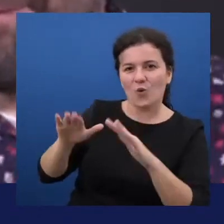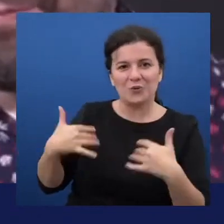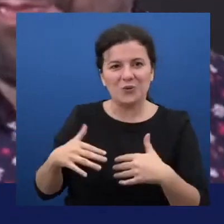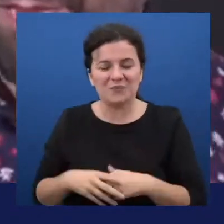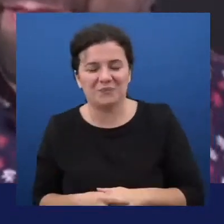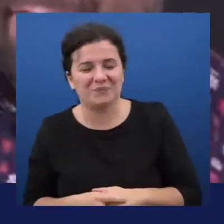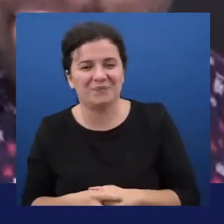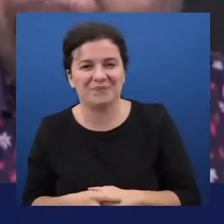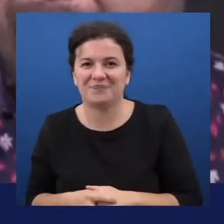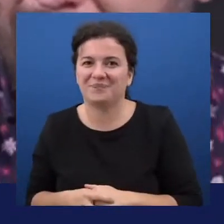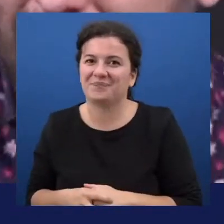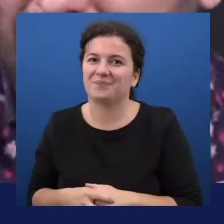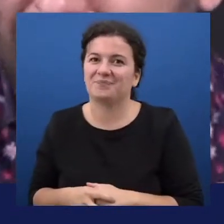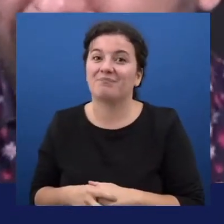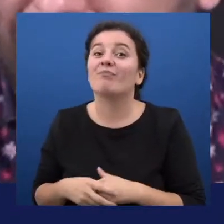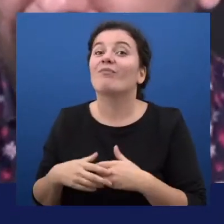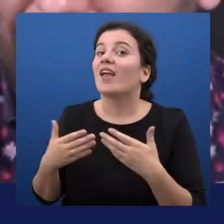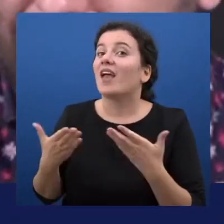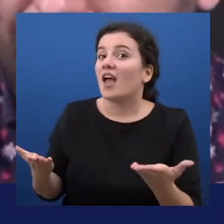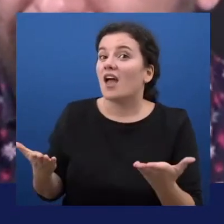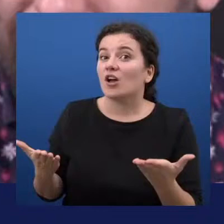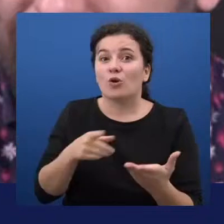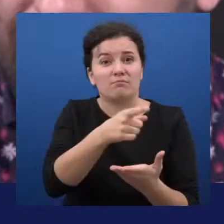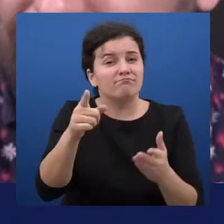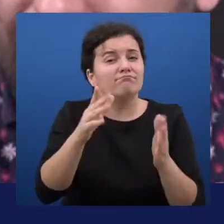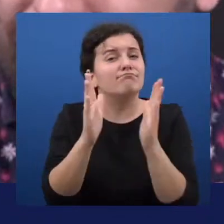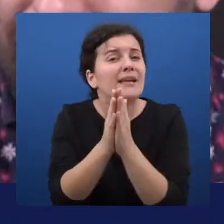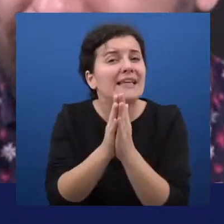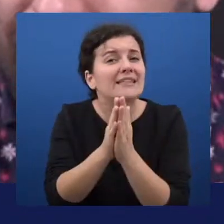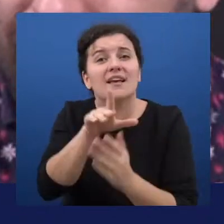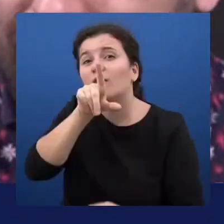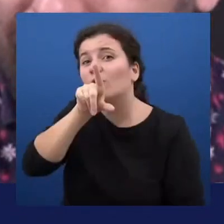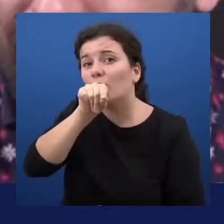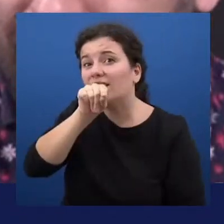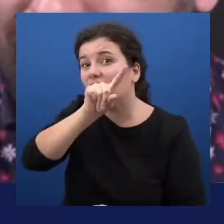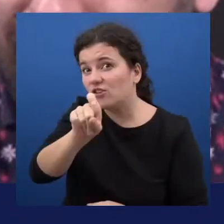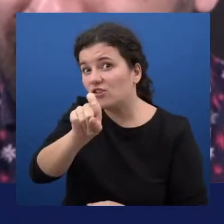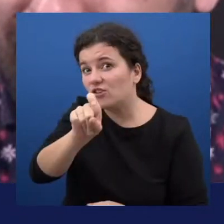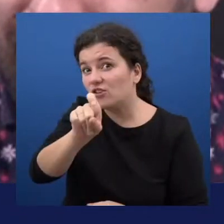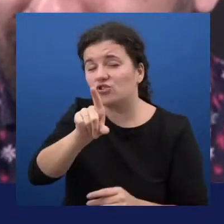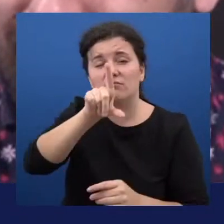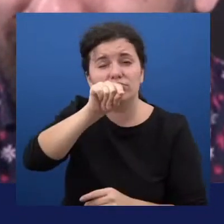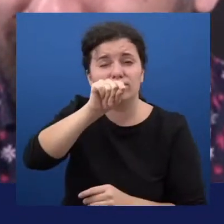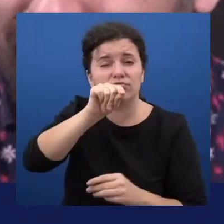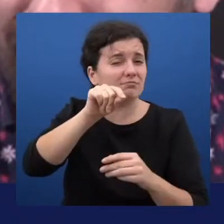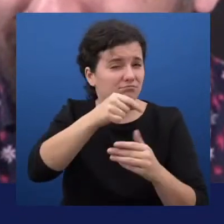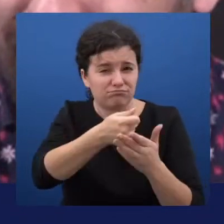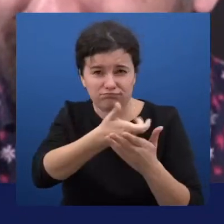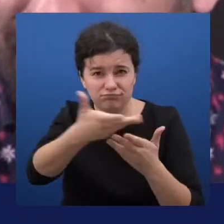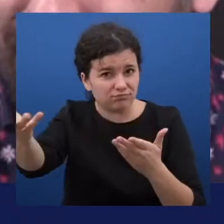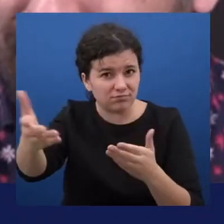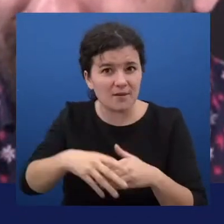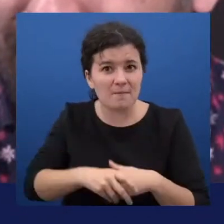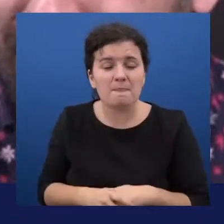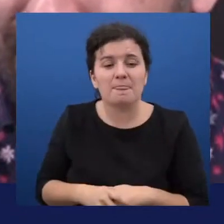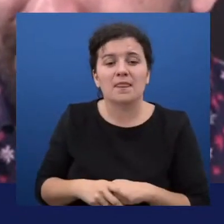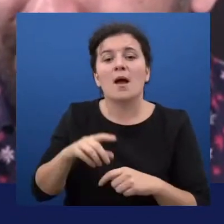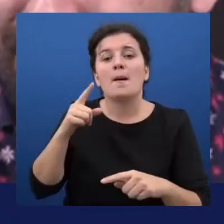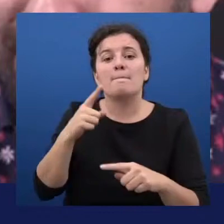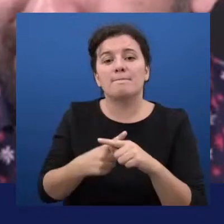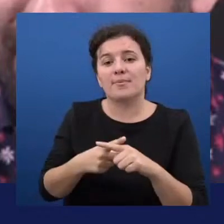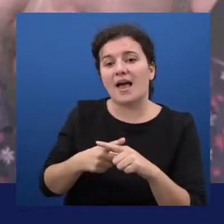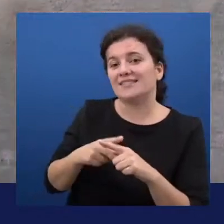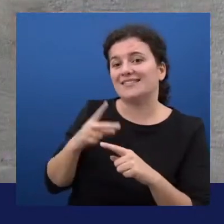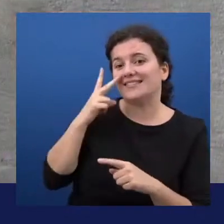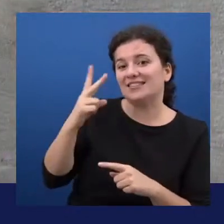talk about the history of AI. Actually, we're going to look back at how it all began and how we had these winters, and